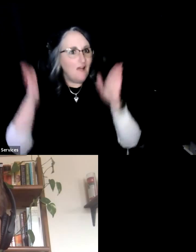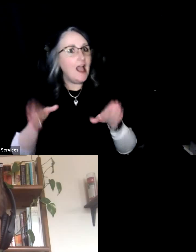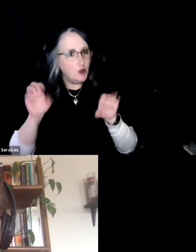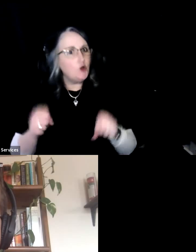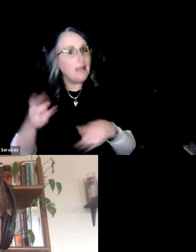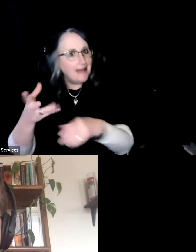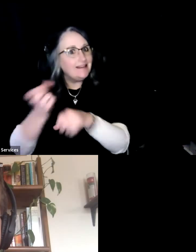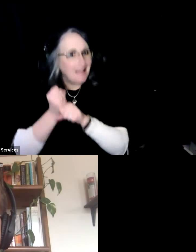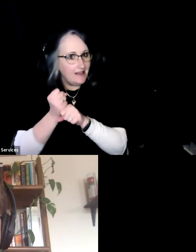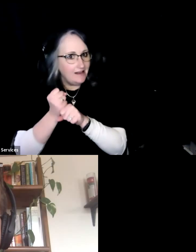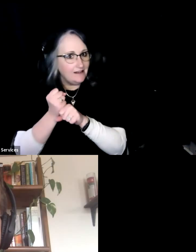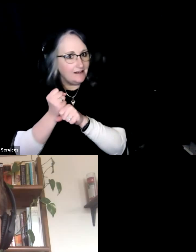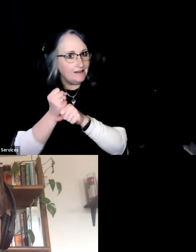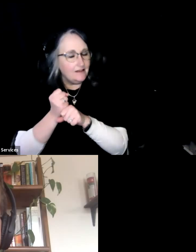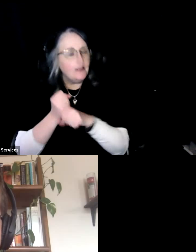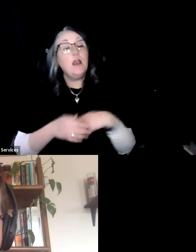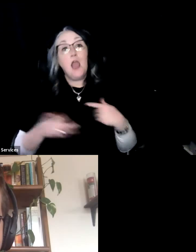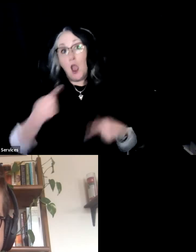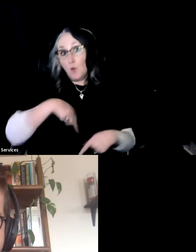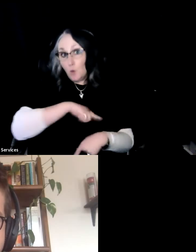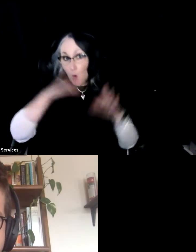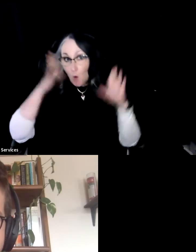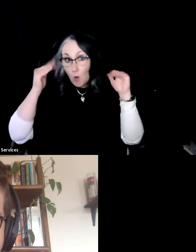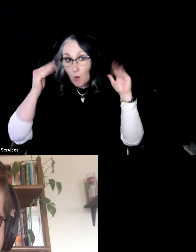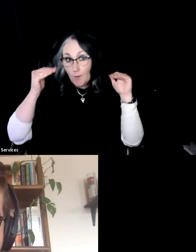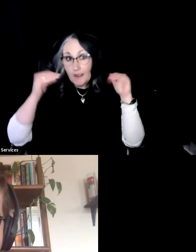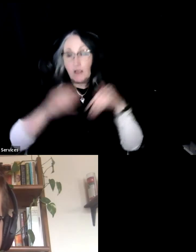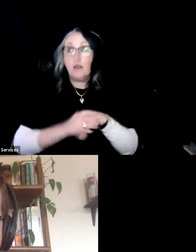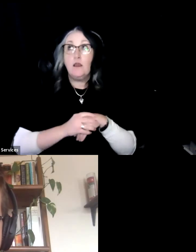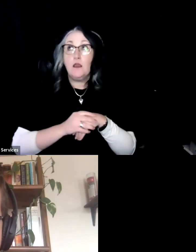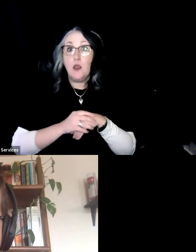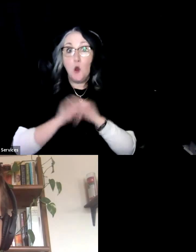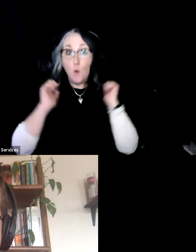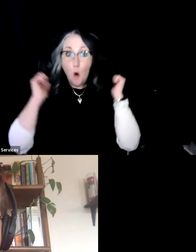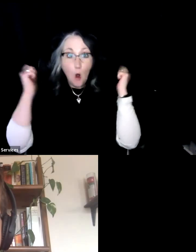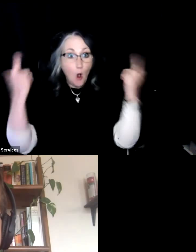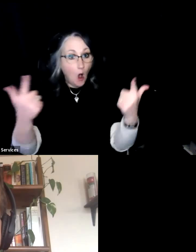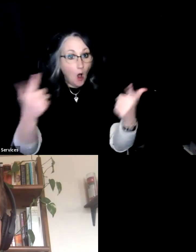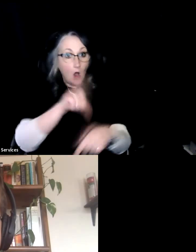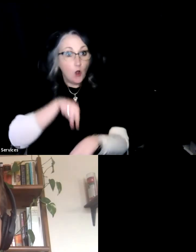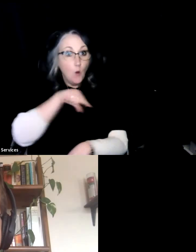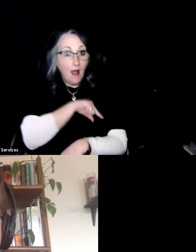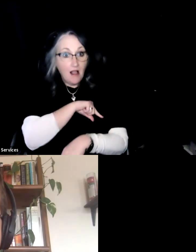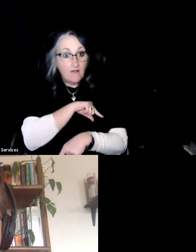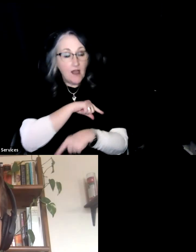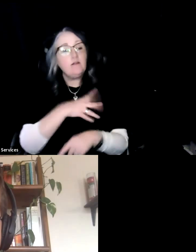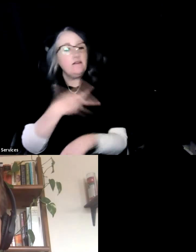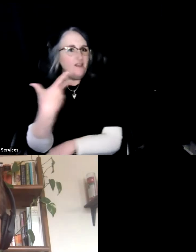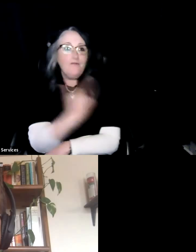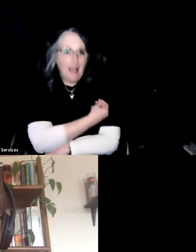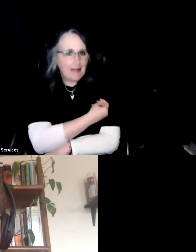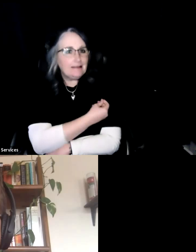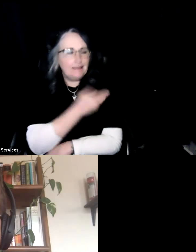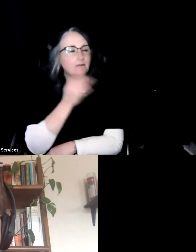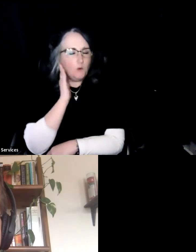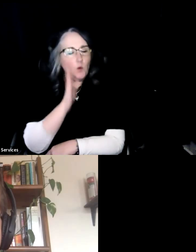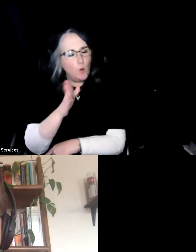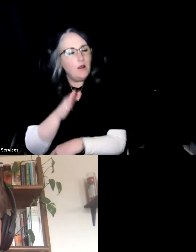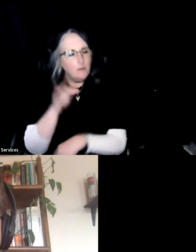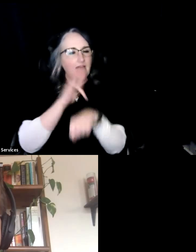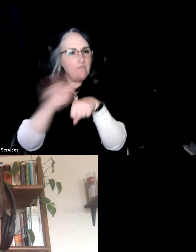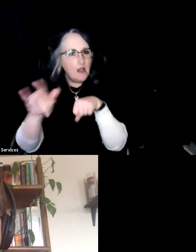vaccine. And we're hopeful that when everyone becomes eligible, these vaccines will be available at your preferred